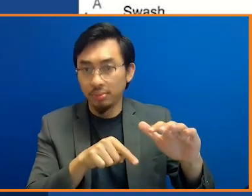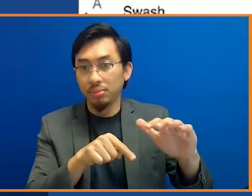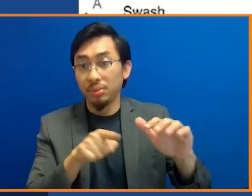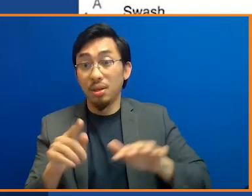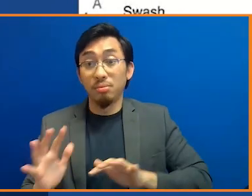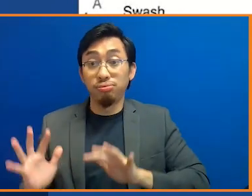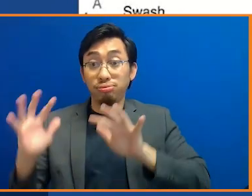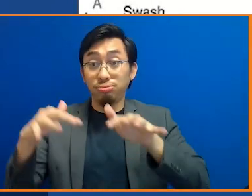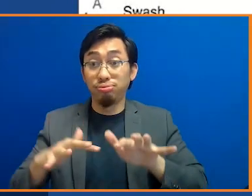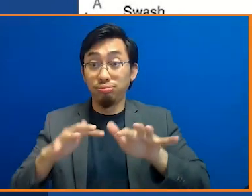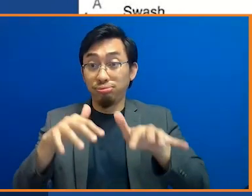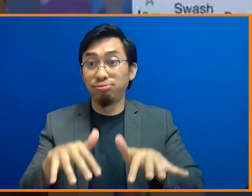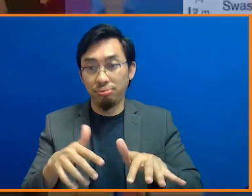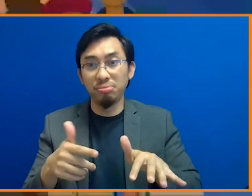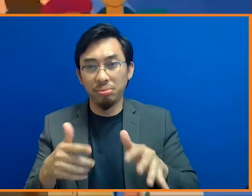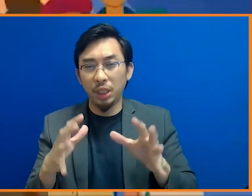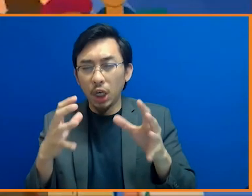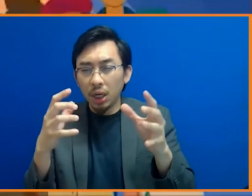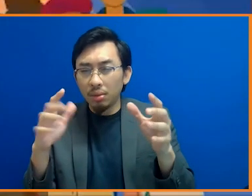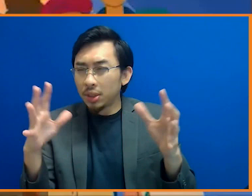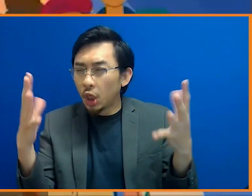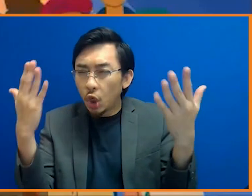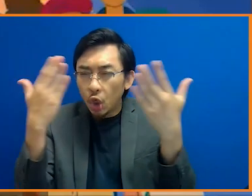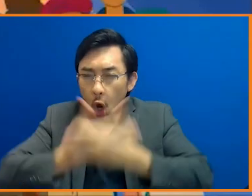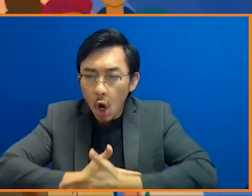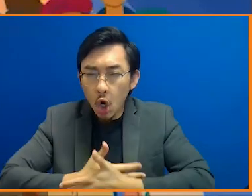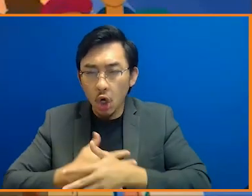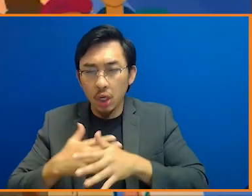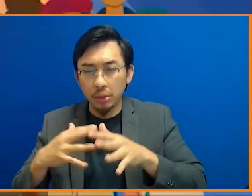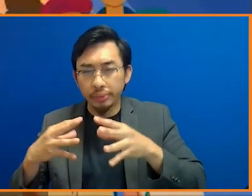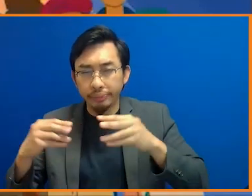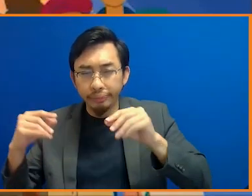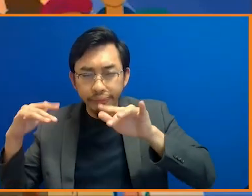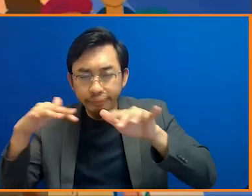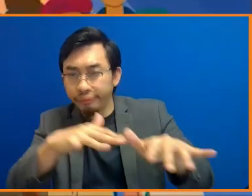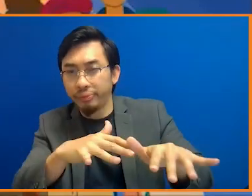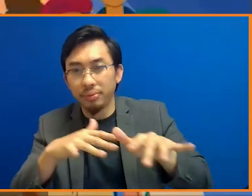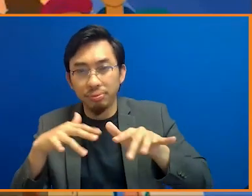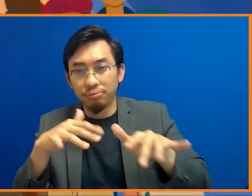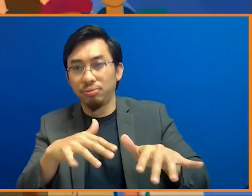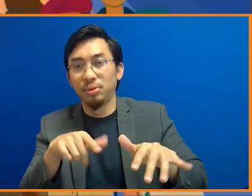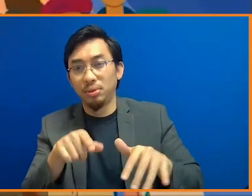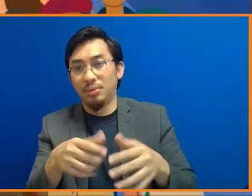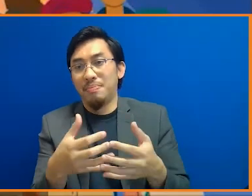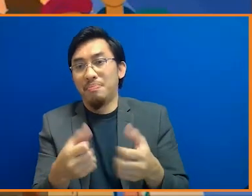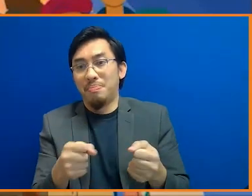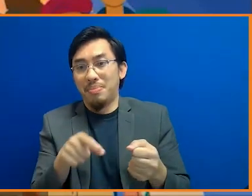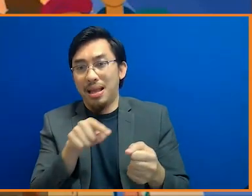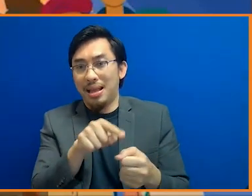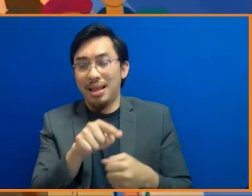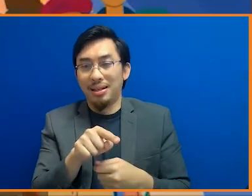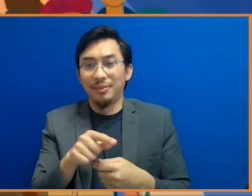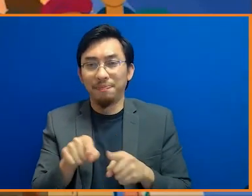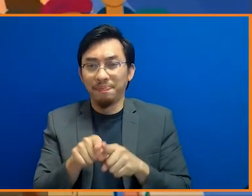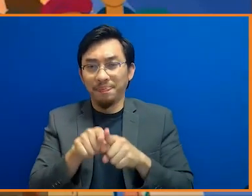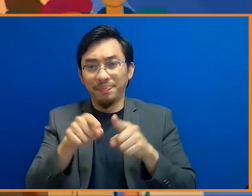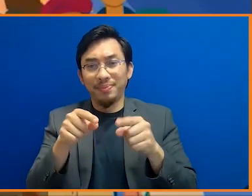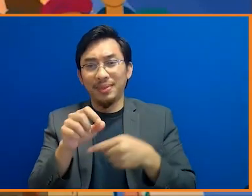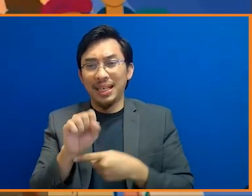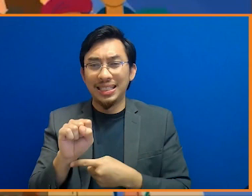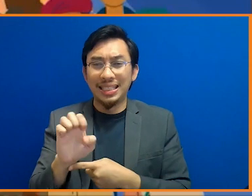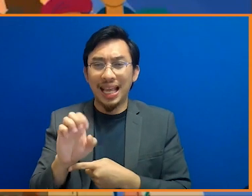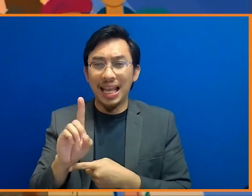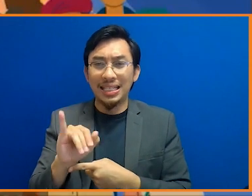come? The water of the tsunami is very murky and dark. It actually contain a lot of sediment over